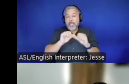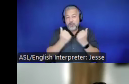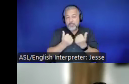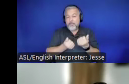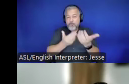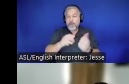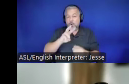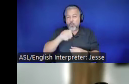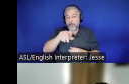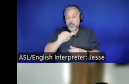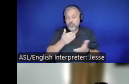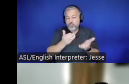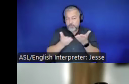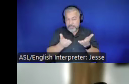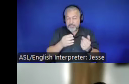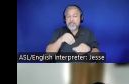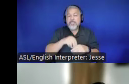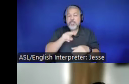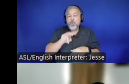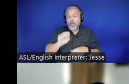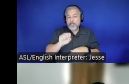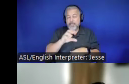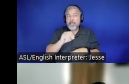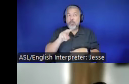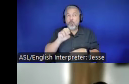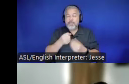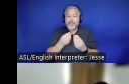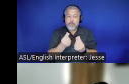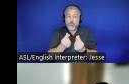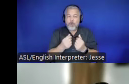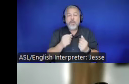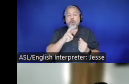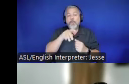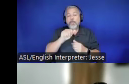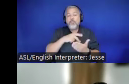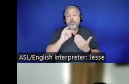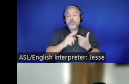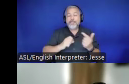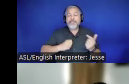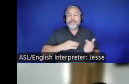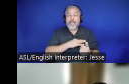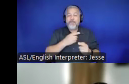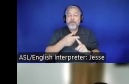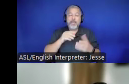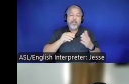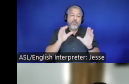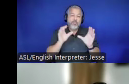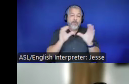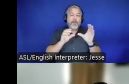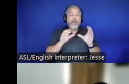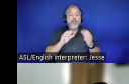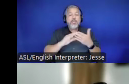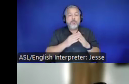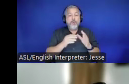WIPA services in the U.S. and the U.S. territories. WIPA projects are staffed by certified community work incentives coordinators,